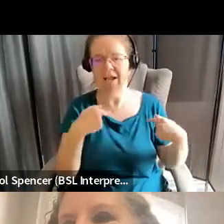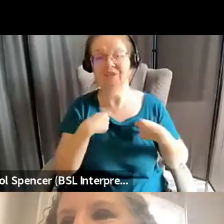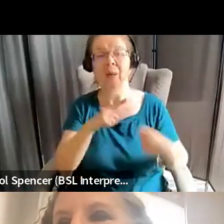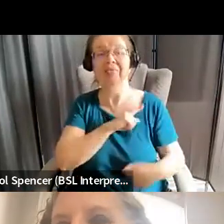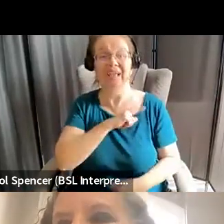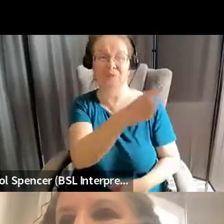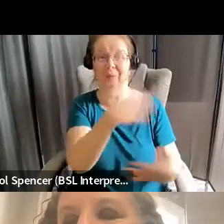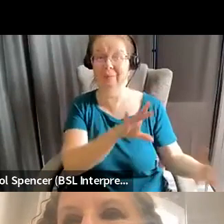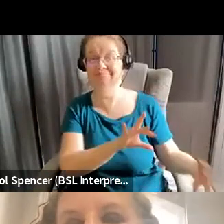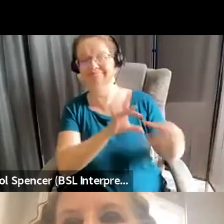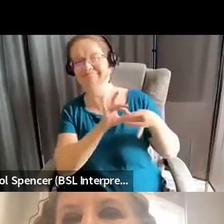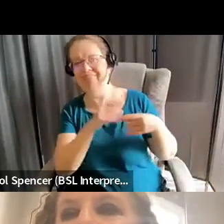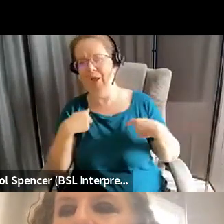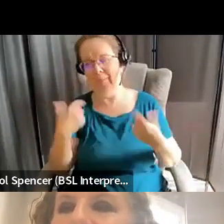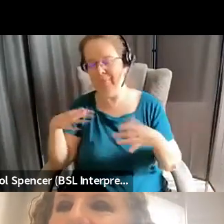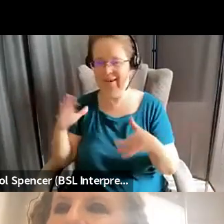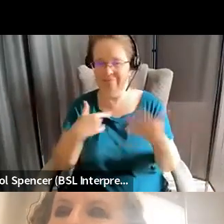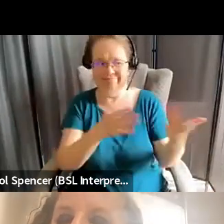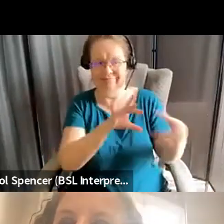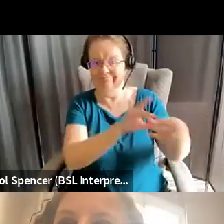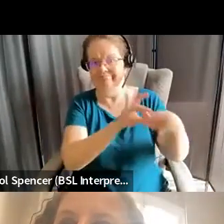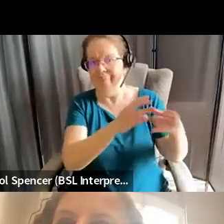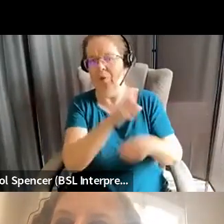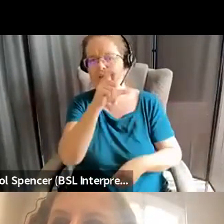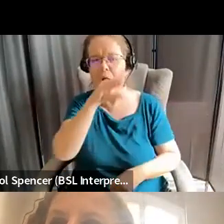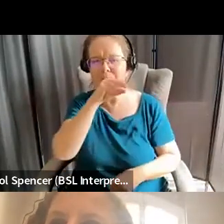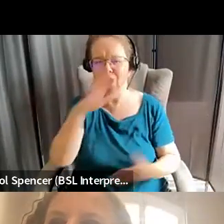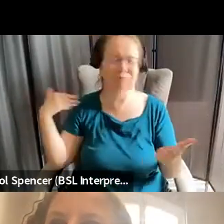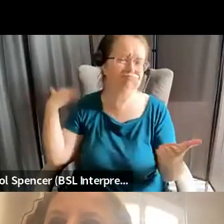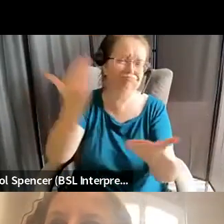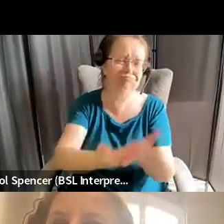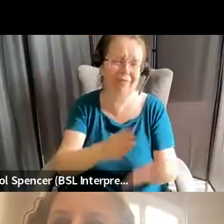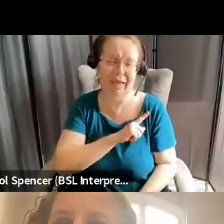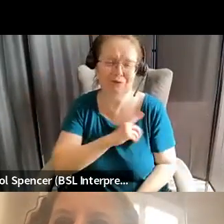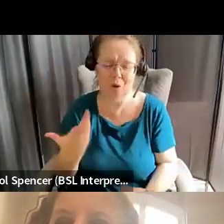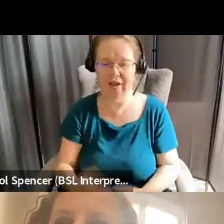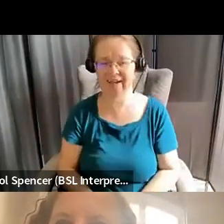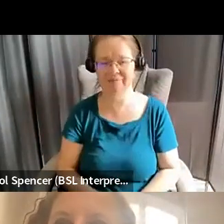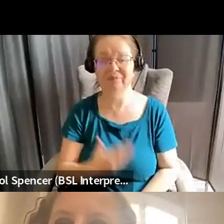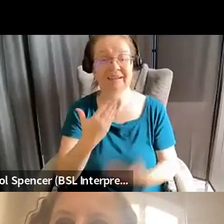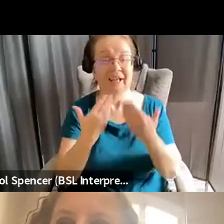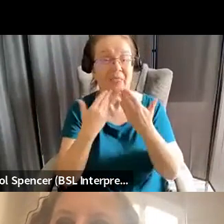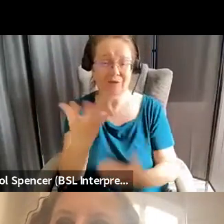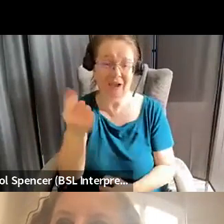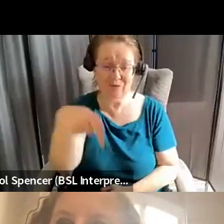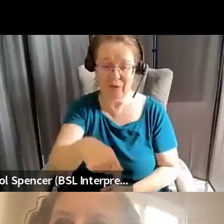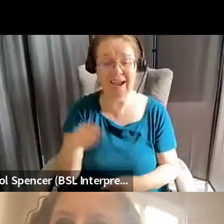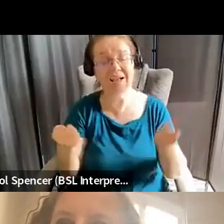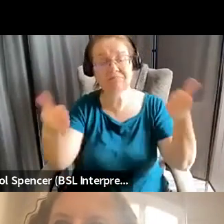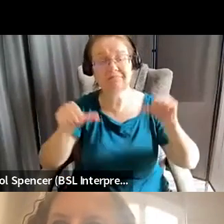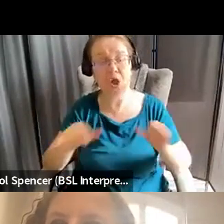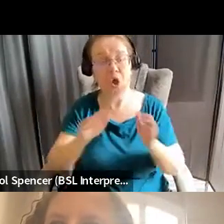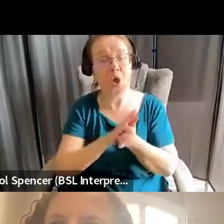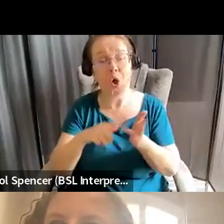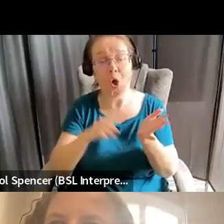contact with Matt and CyberDuck for so many years. So I'm absolutely delighted to be here. Thanks, Sandi. And great to have you here as well. Over to you, Holly.